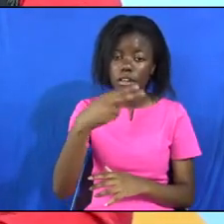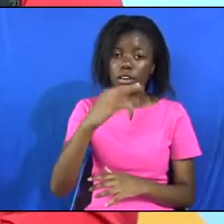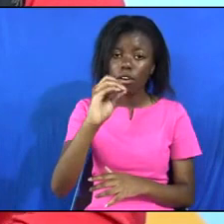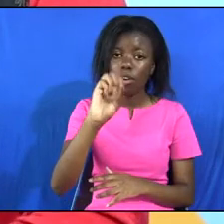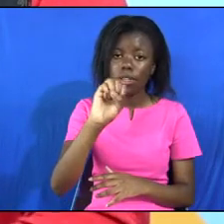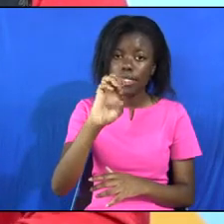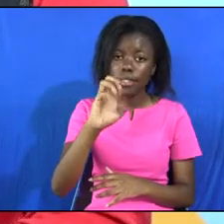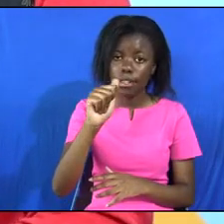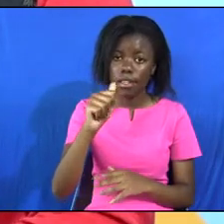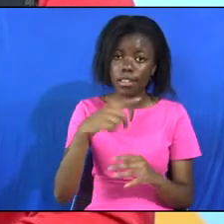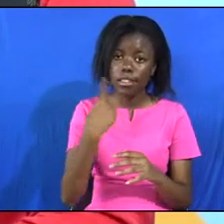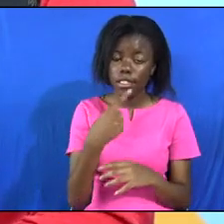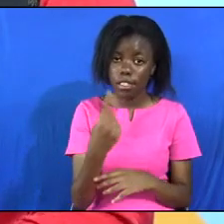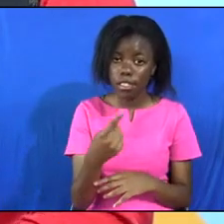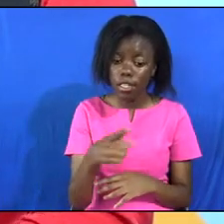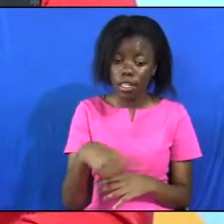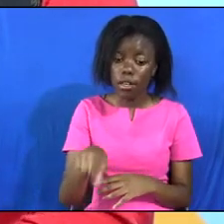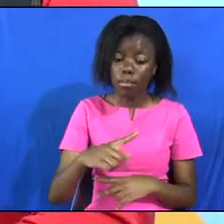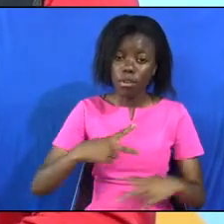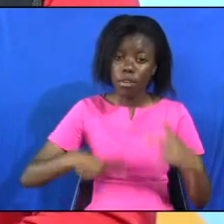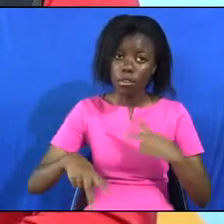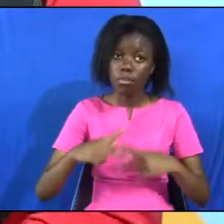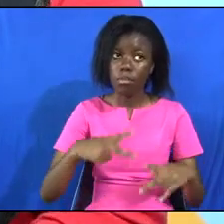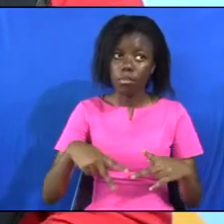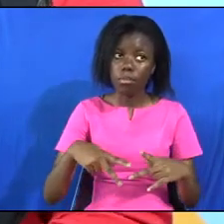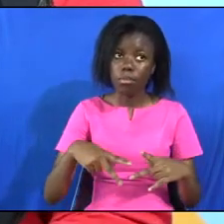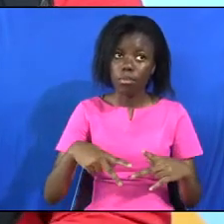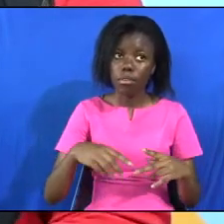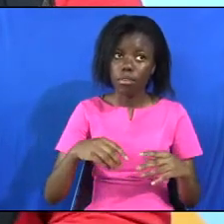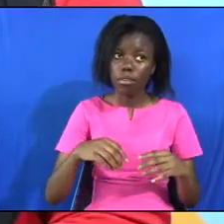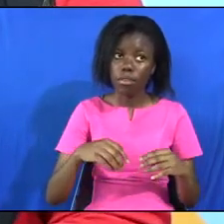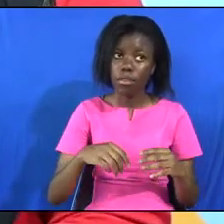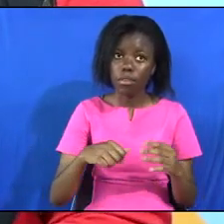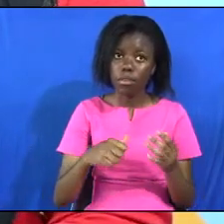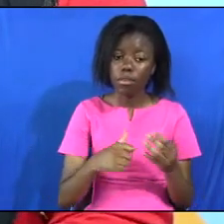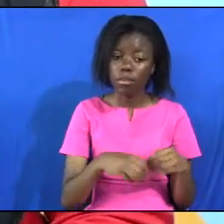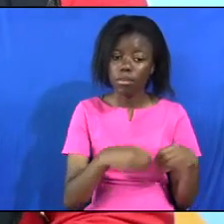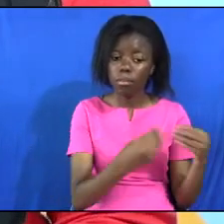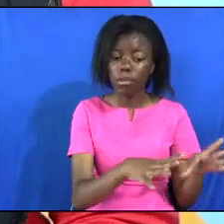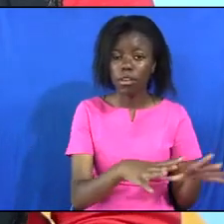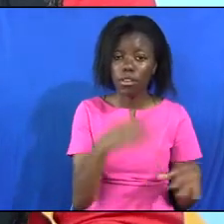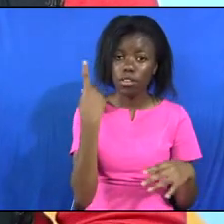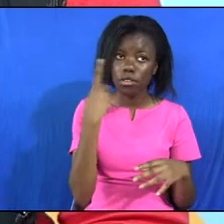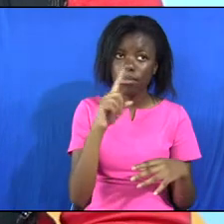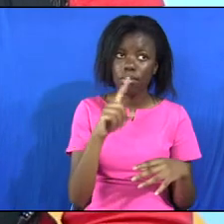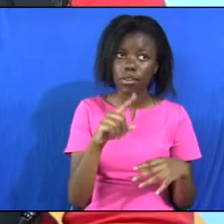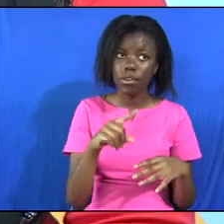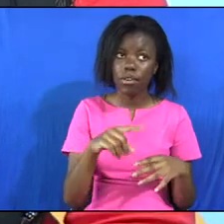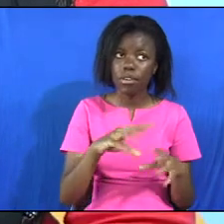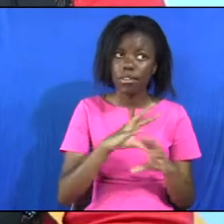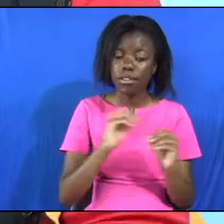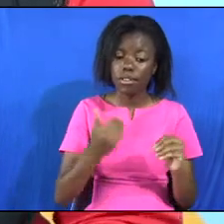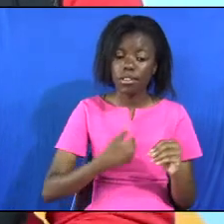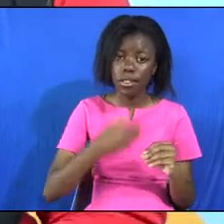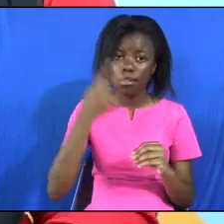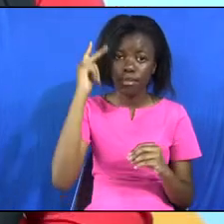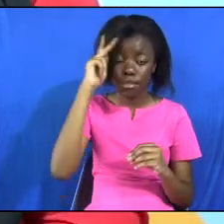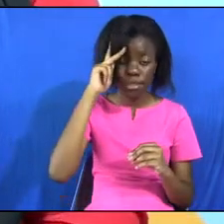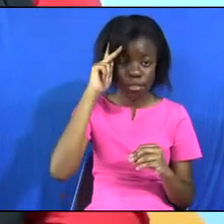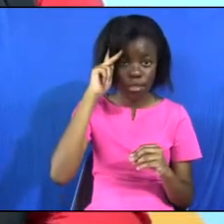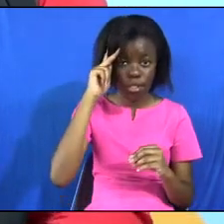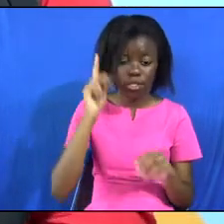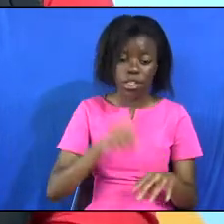says that my people perish for lack of knowledge. When we are ignorant, when we